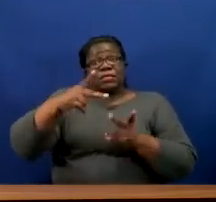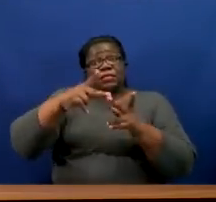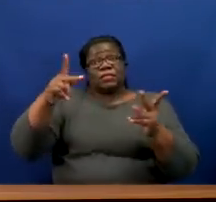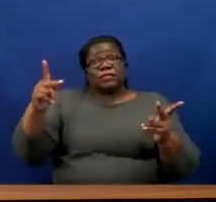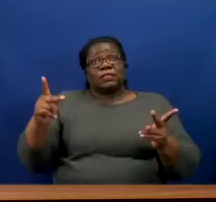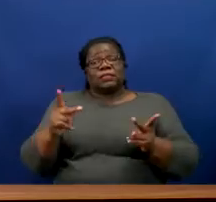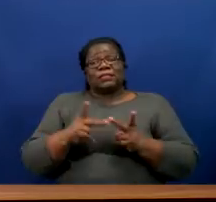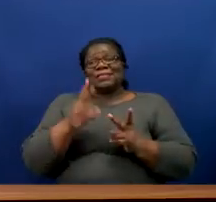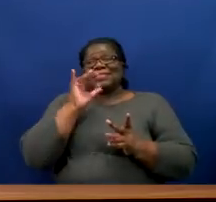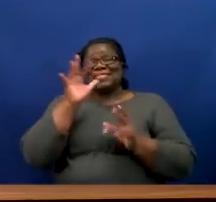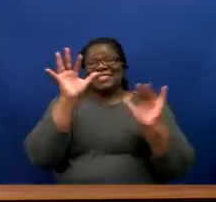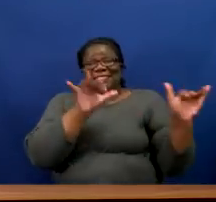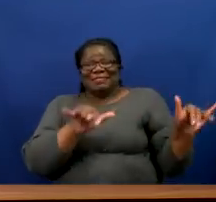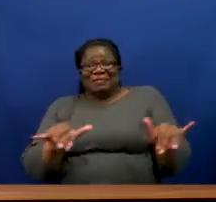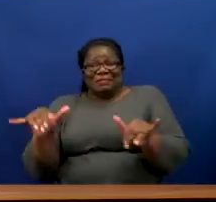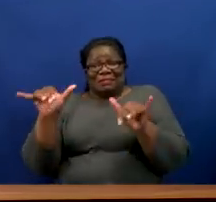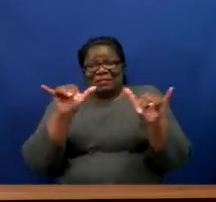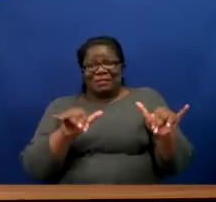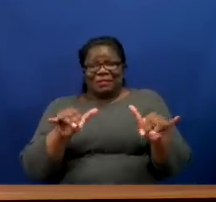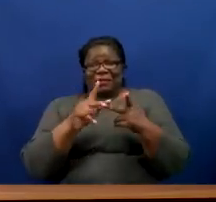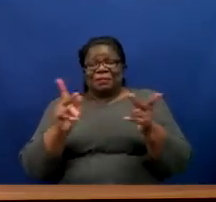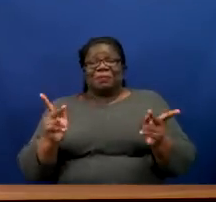no ordinary place.